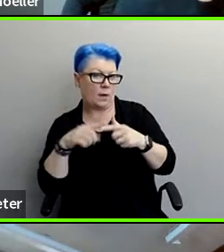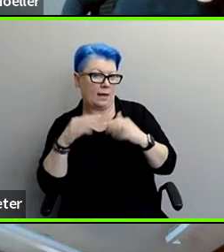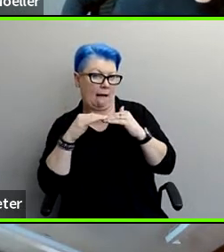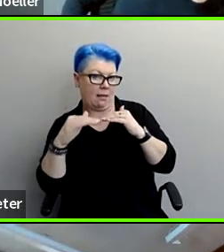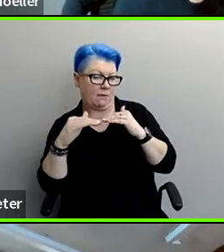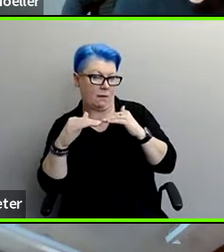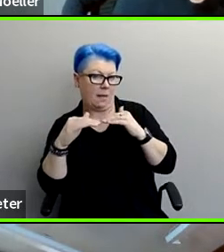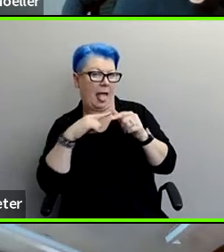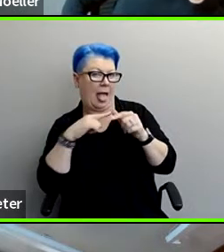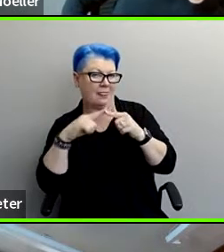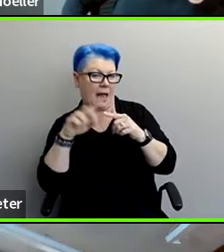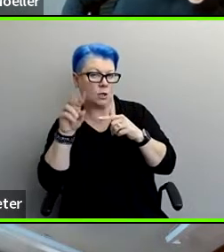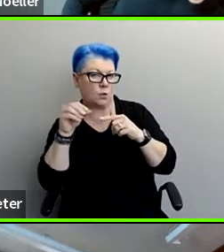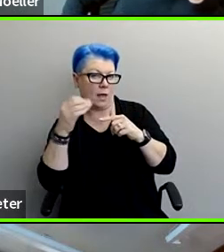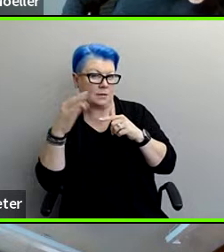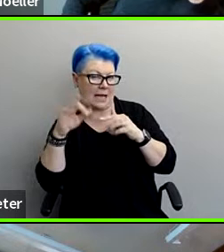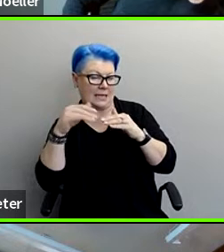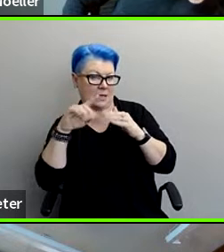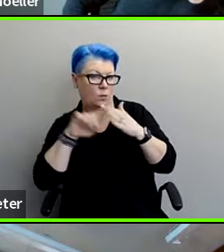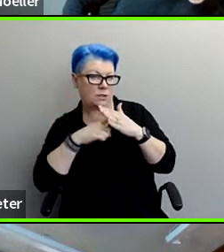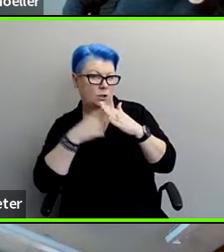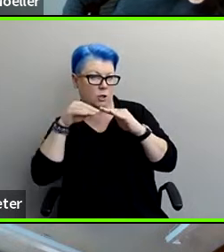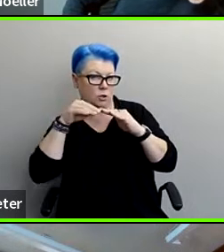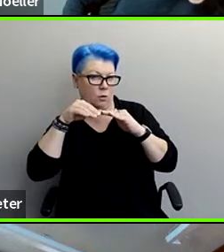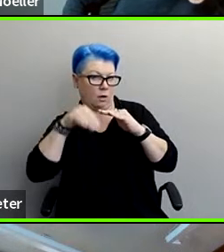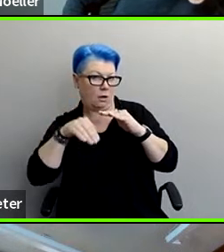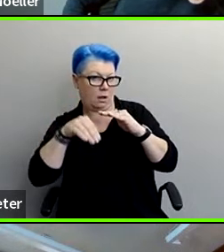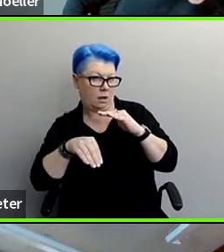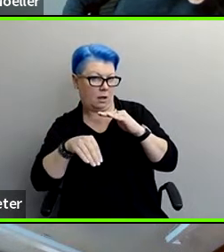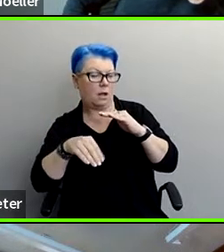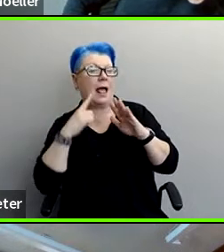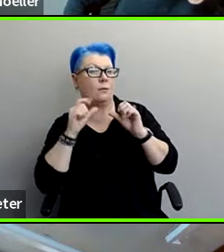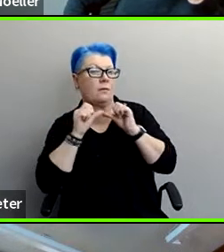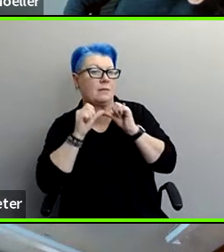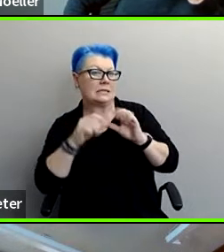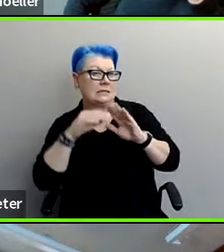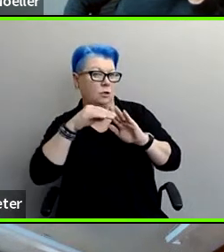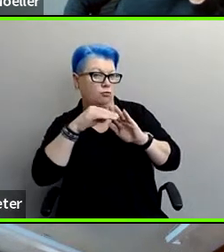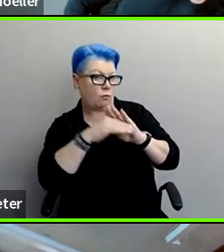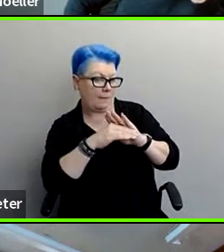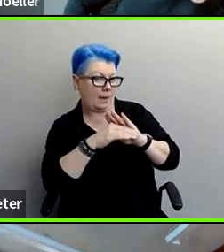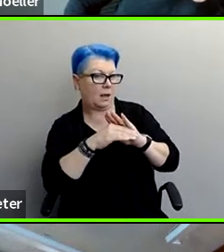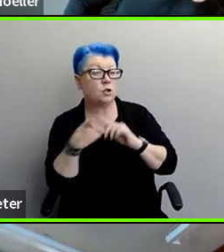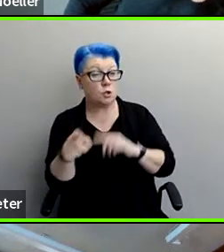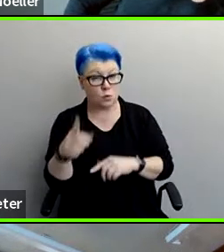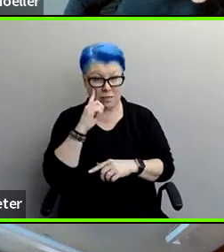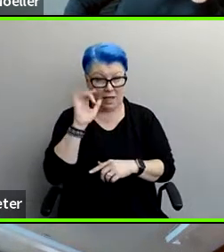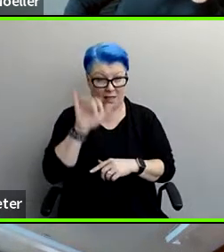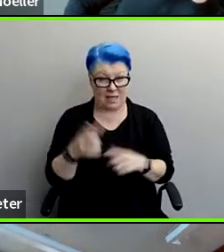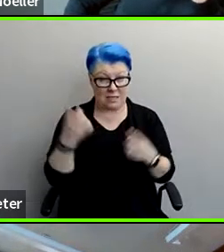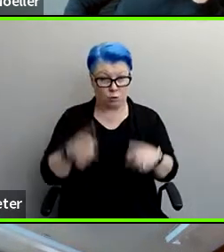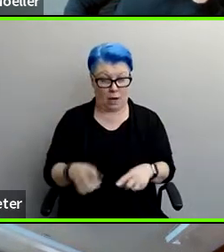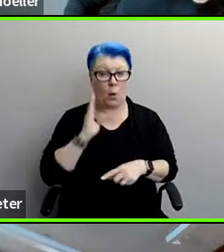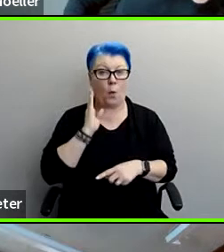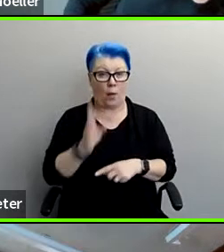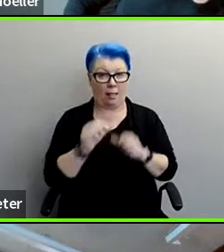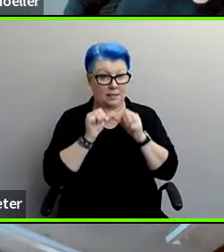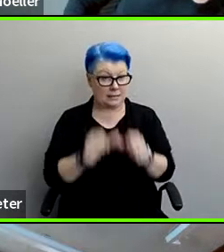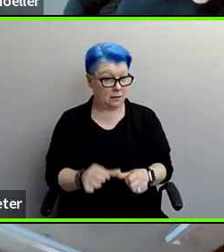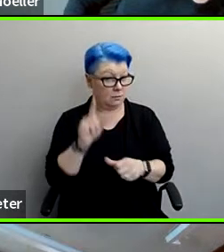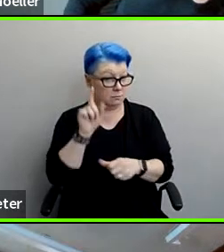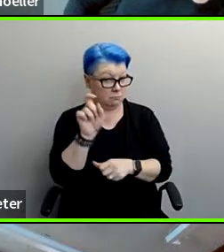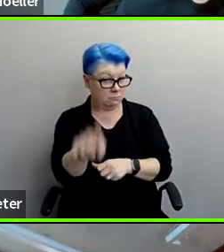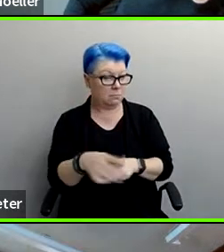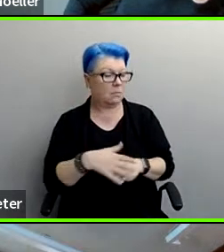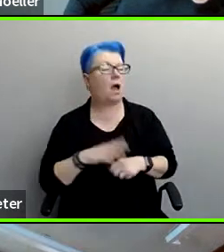in 2019, had consistent drop since. Do you see this trend continue? No, I do not. If